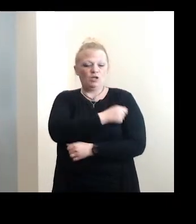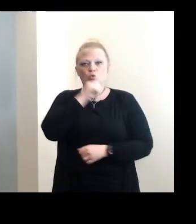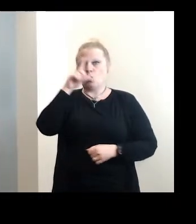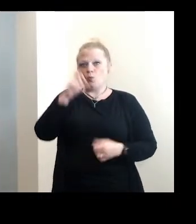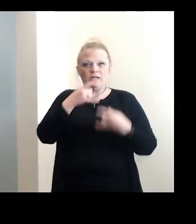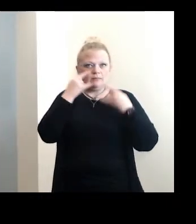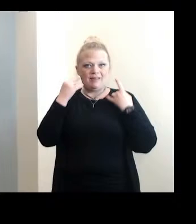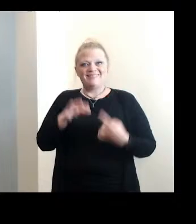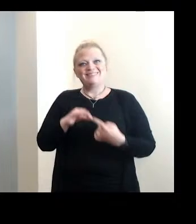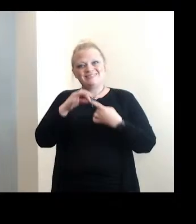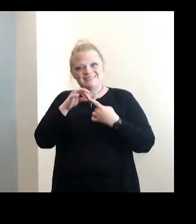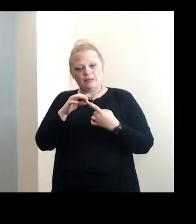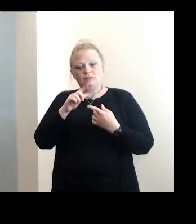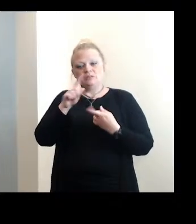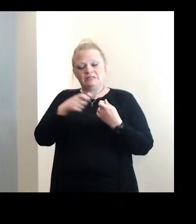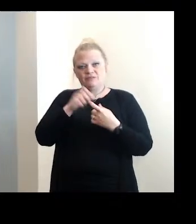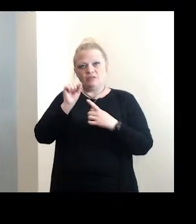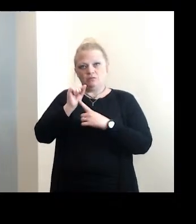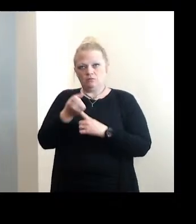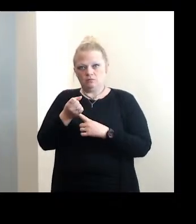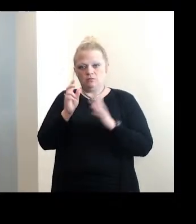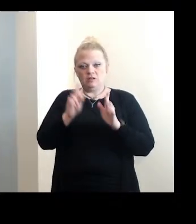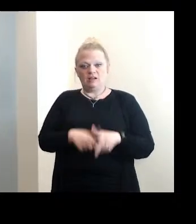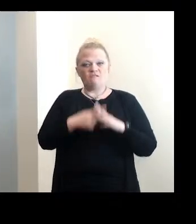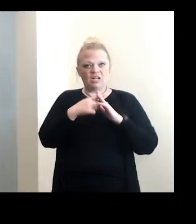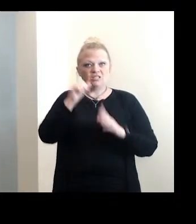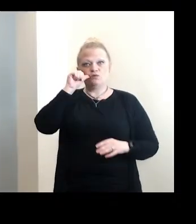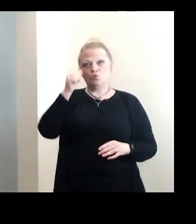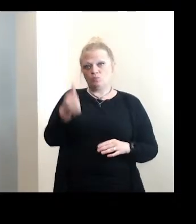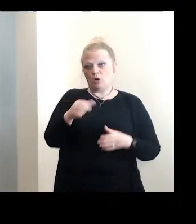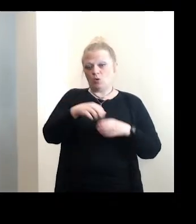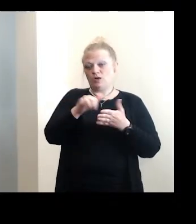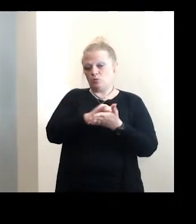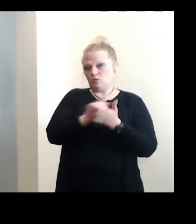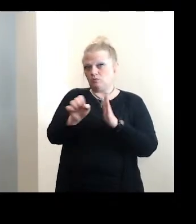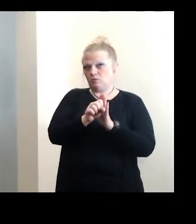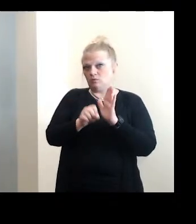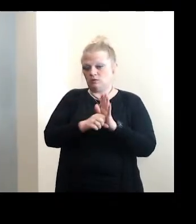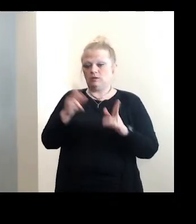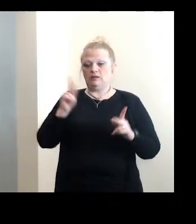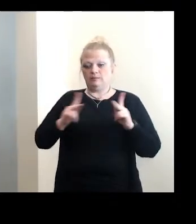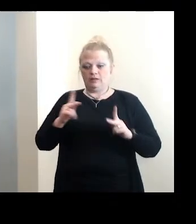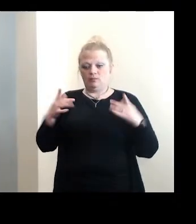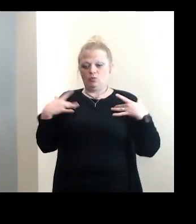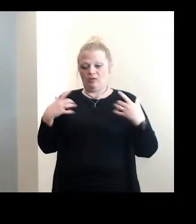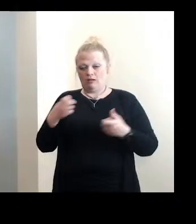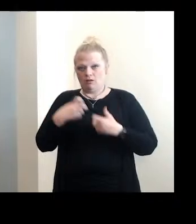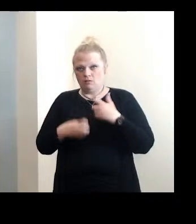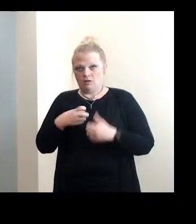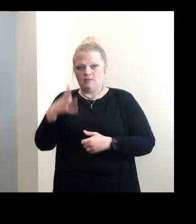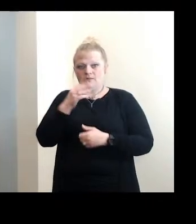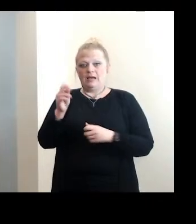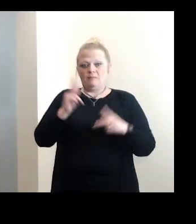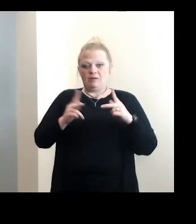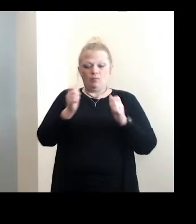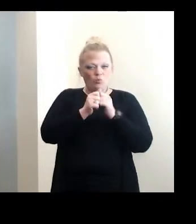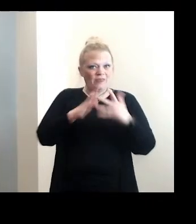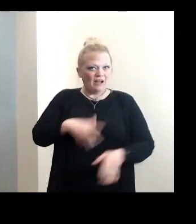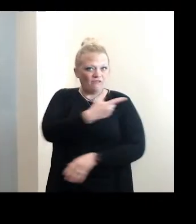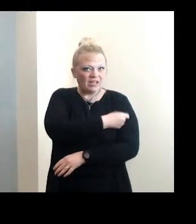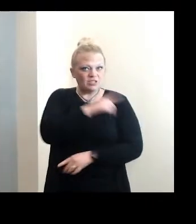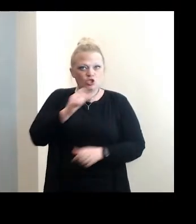masks, except in certain settings. Effective tomorrow in New York State, immunocompromised and unvaccinated individuals should